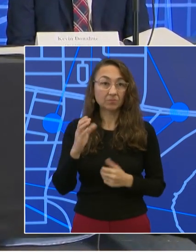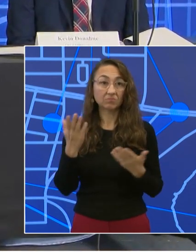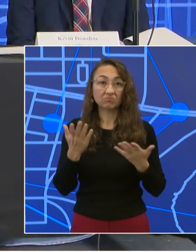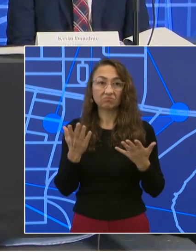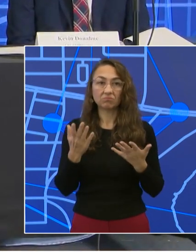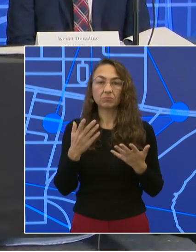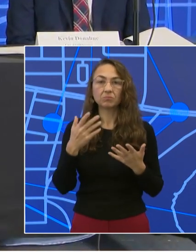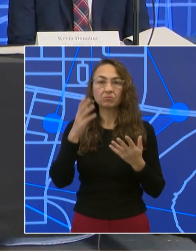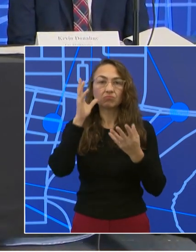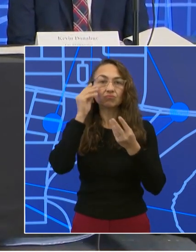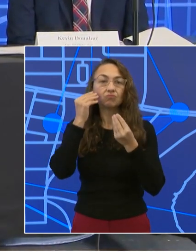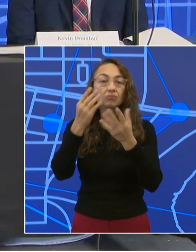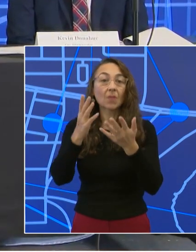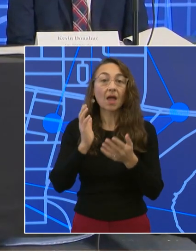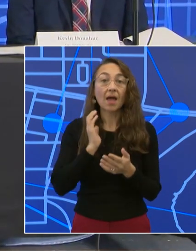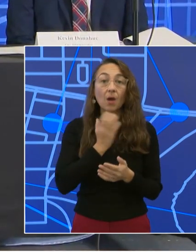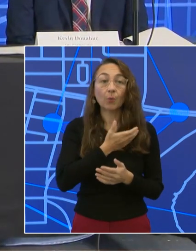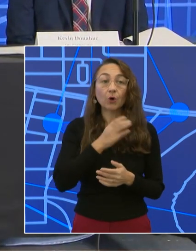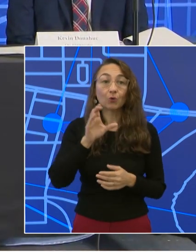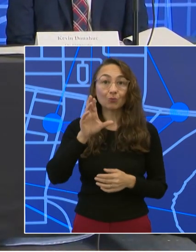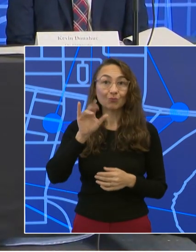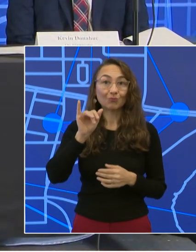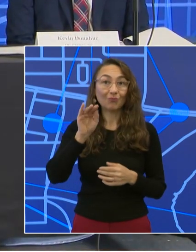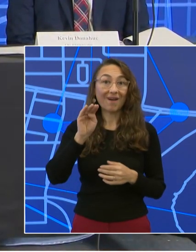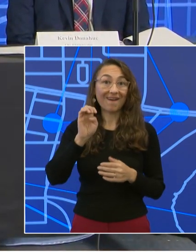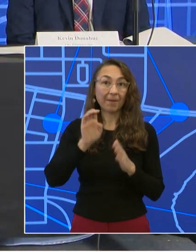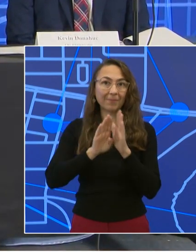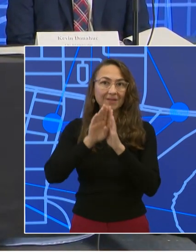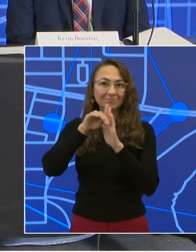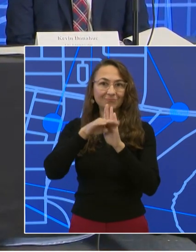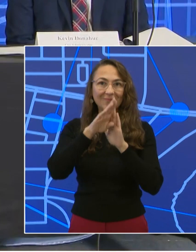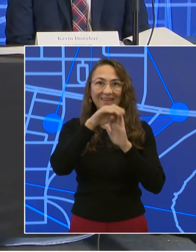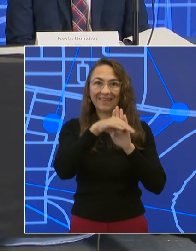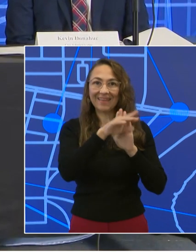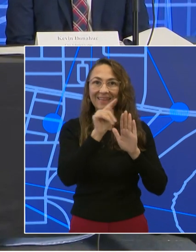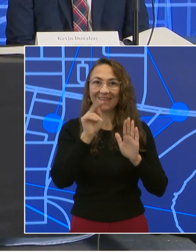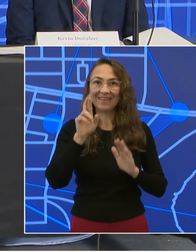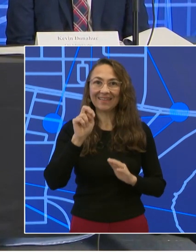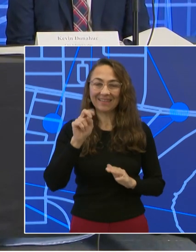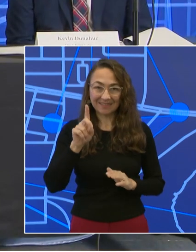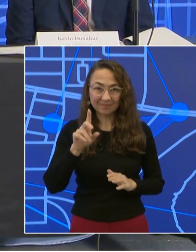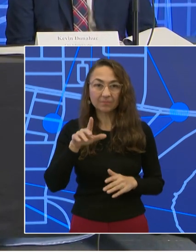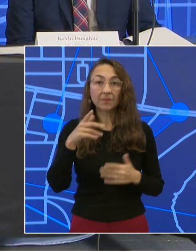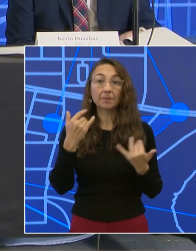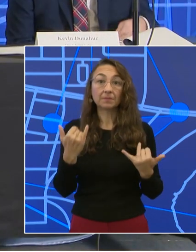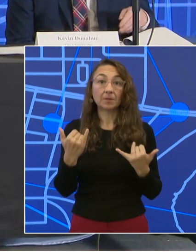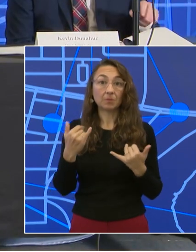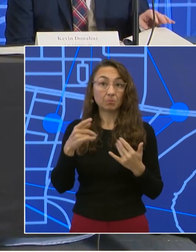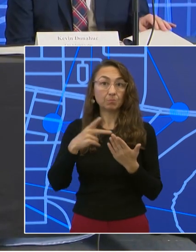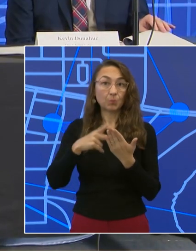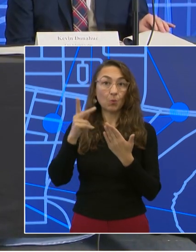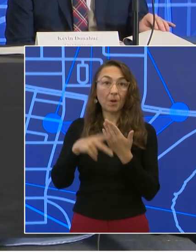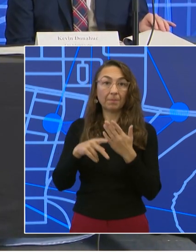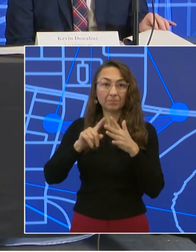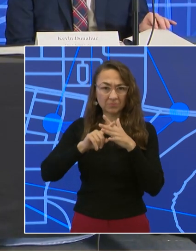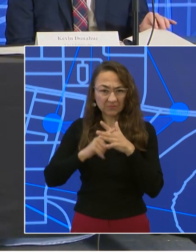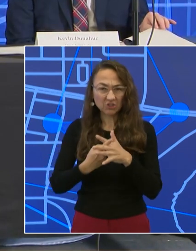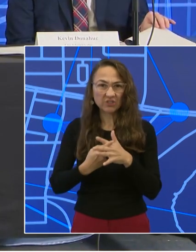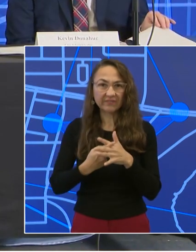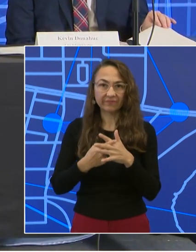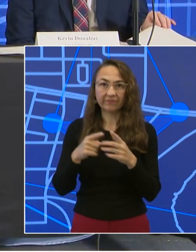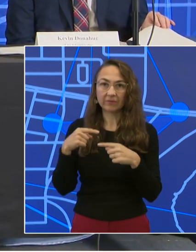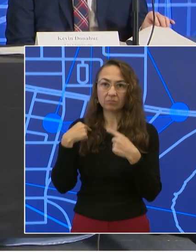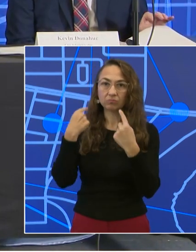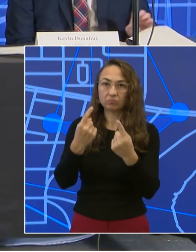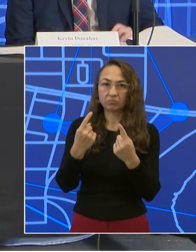initiatives that we have put in place over the last year. I want to start by thanking MPD. I want to